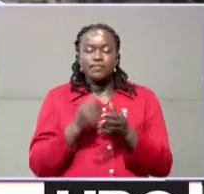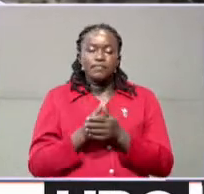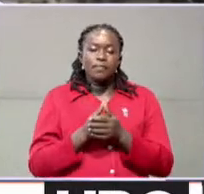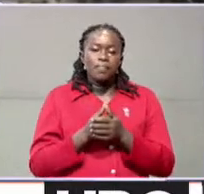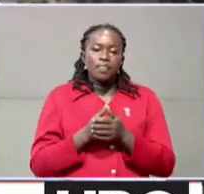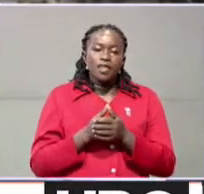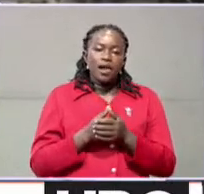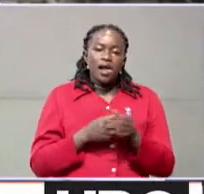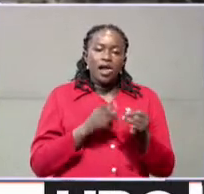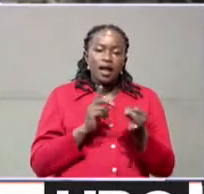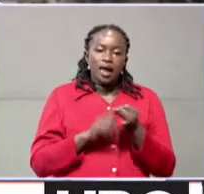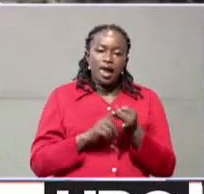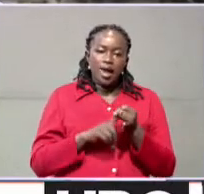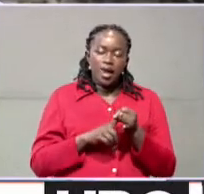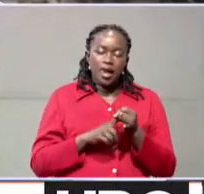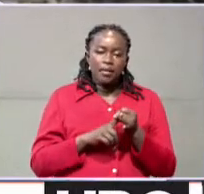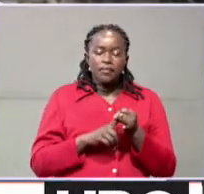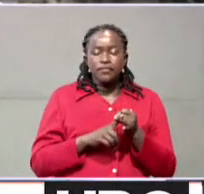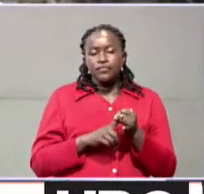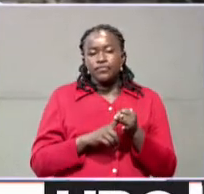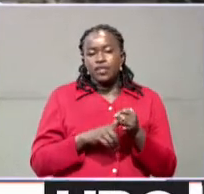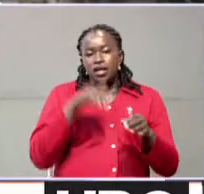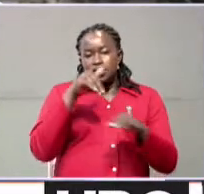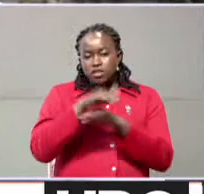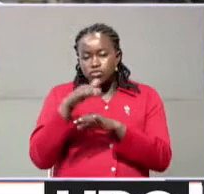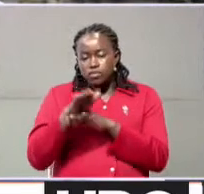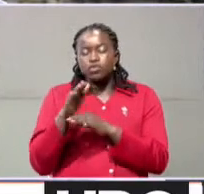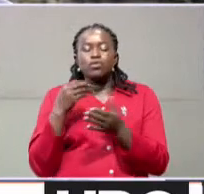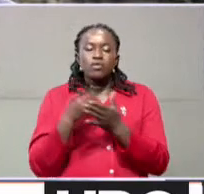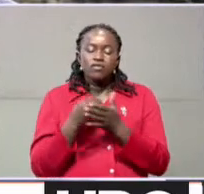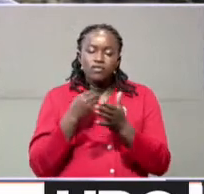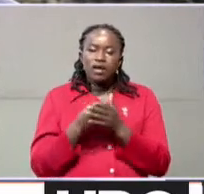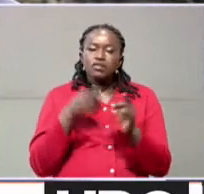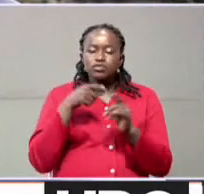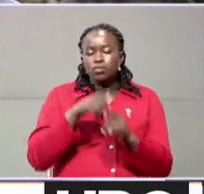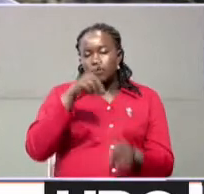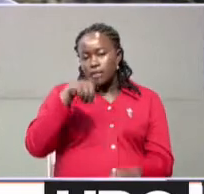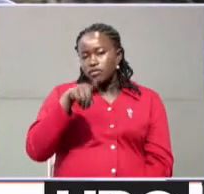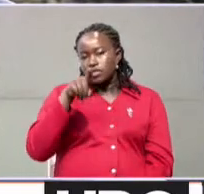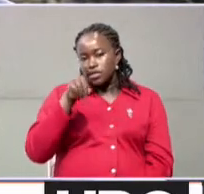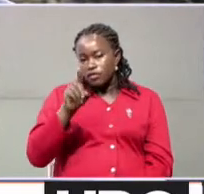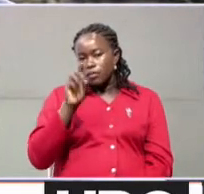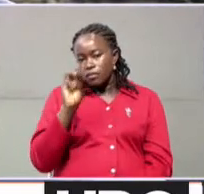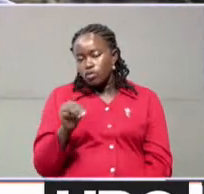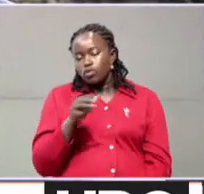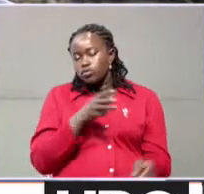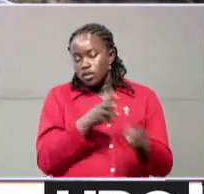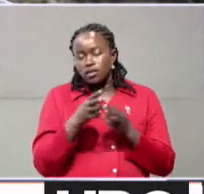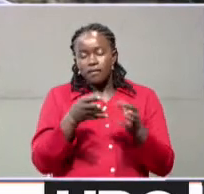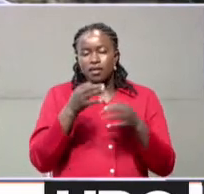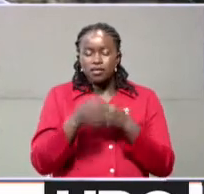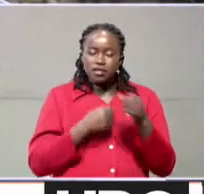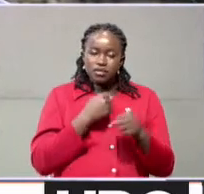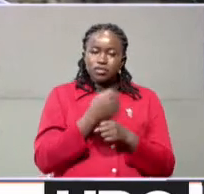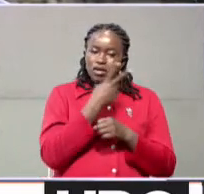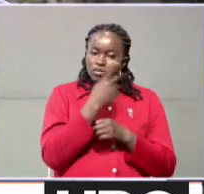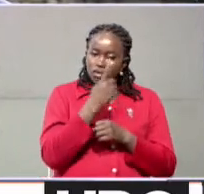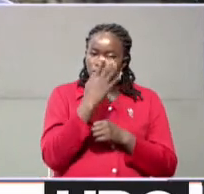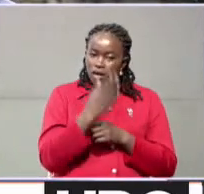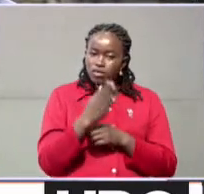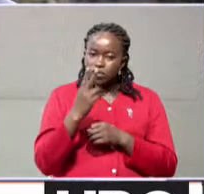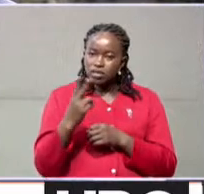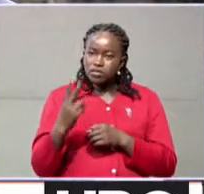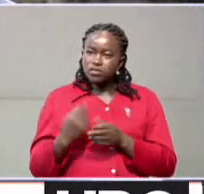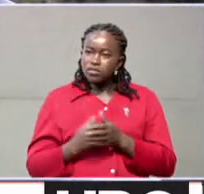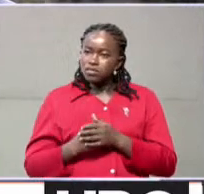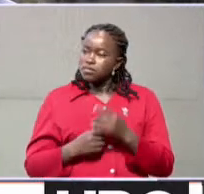right number two distribution of funds for the paris development model strategy for finance 21 22 in the chairman